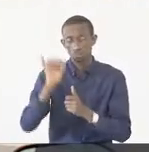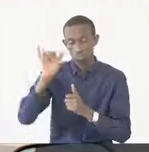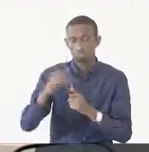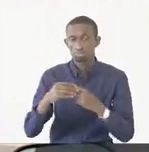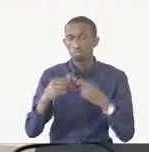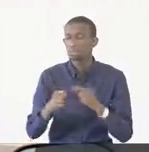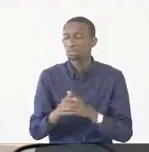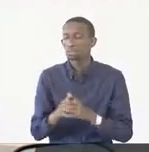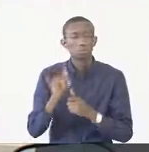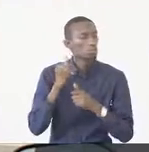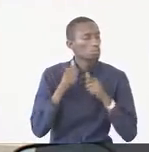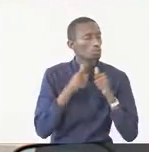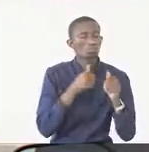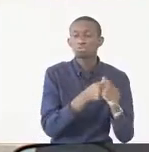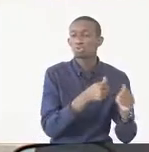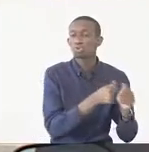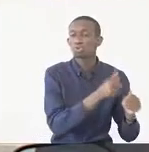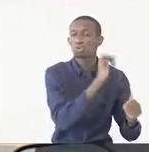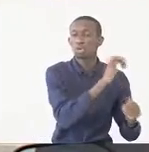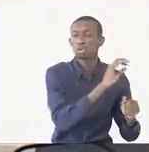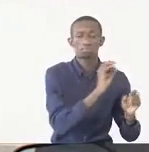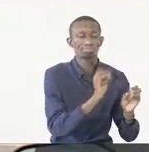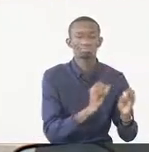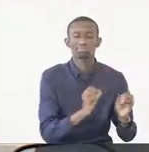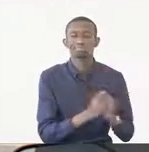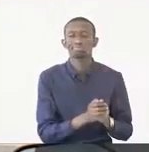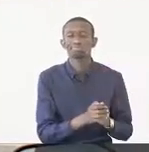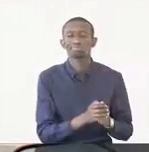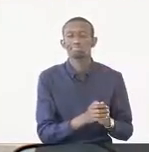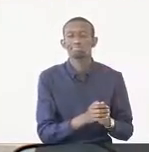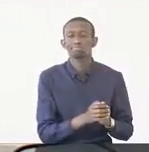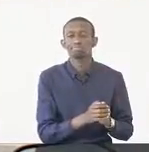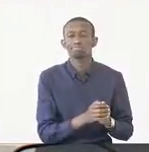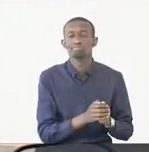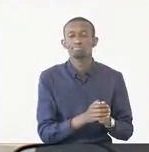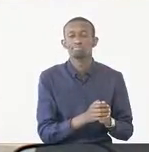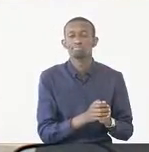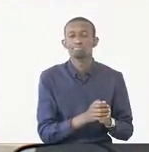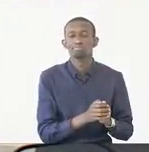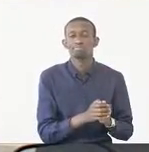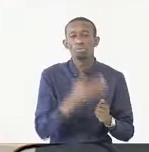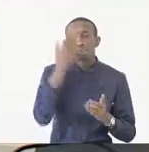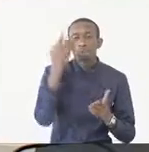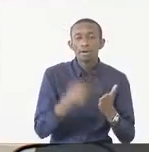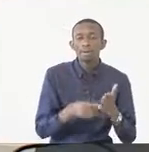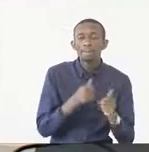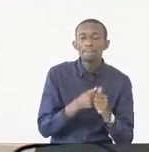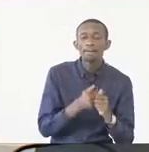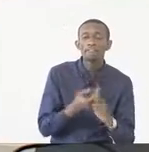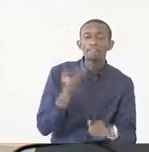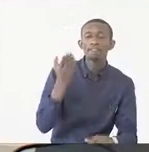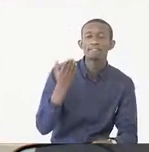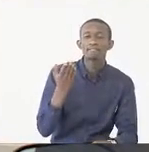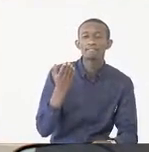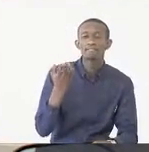is moving on a straight line. That's why we have the component here, even this one is 0 and this